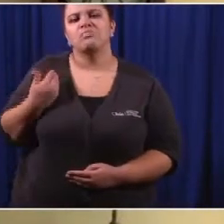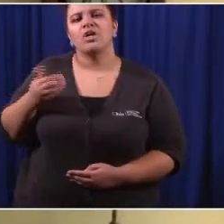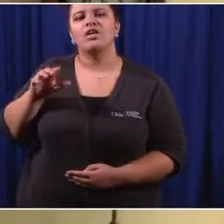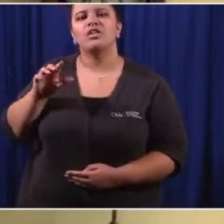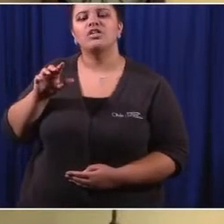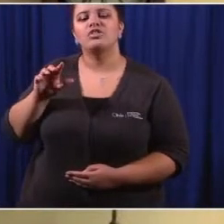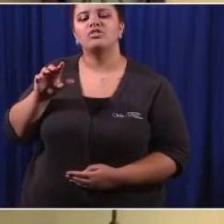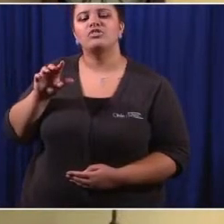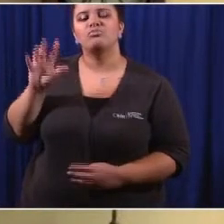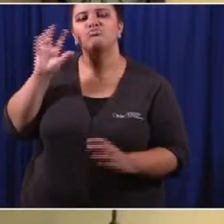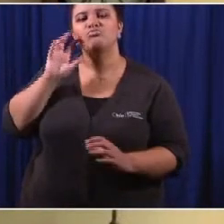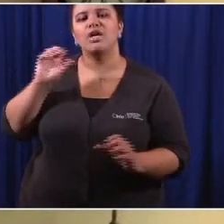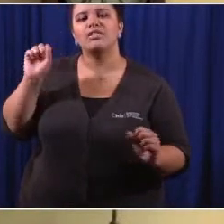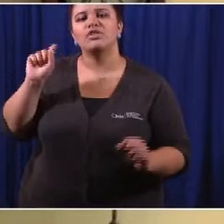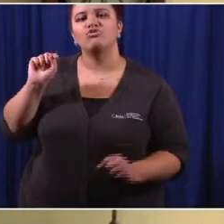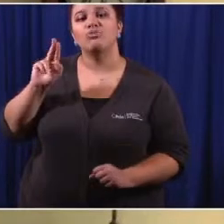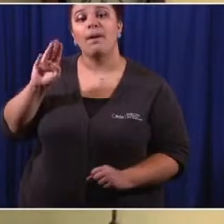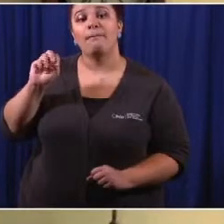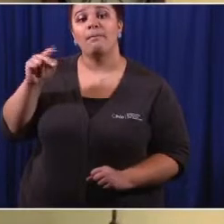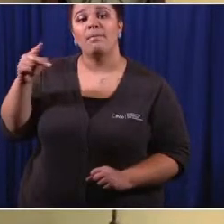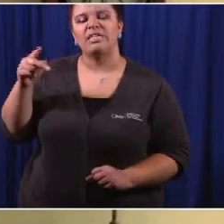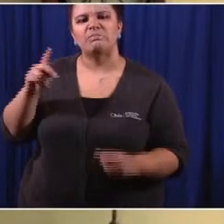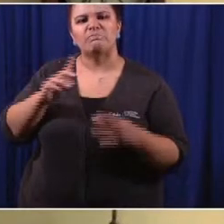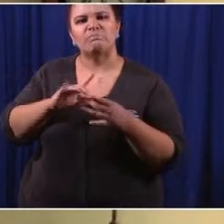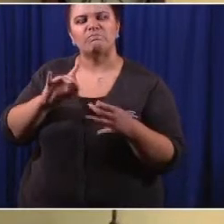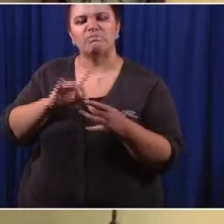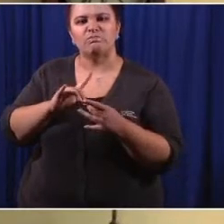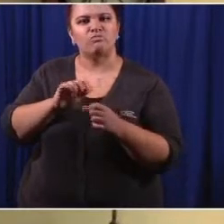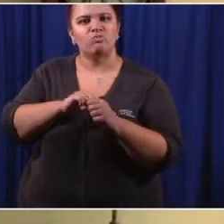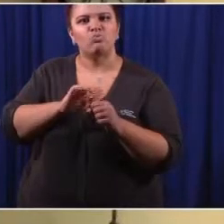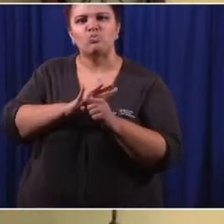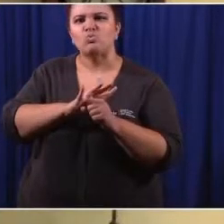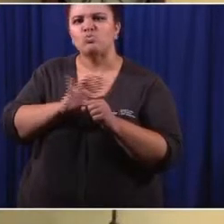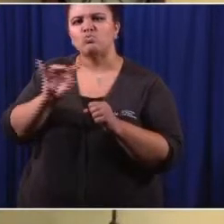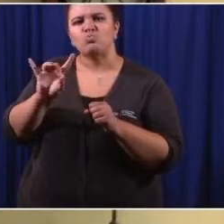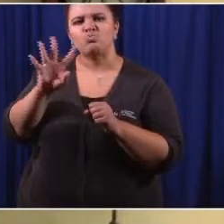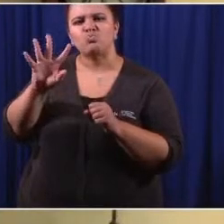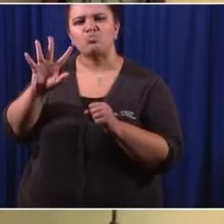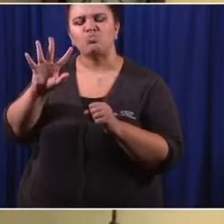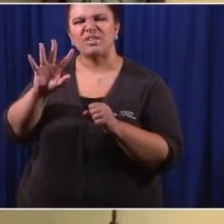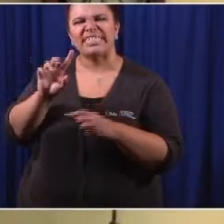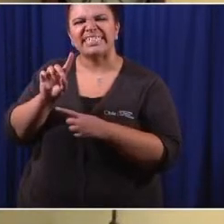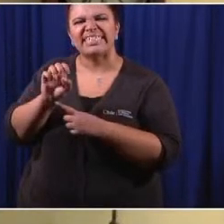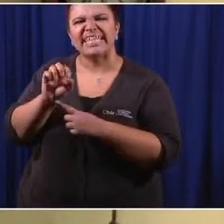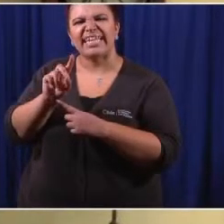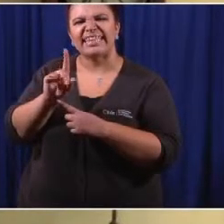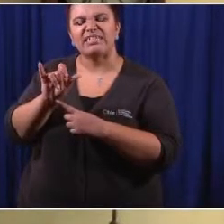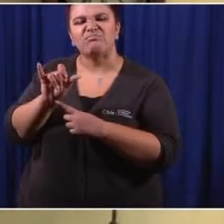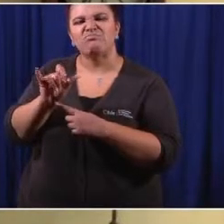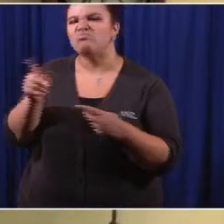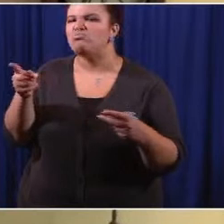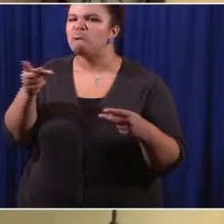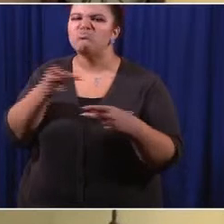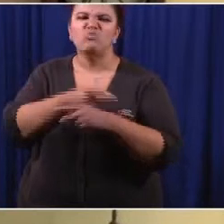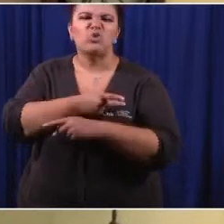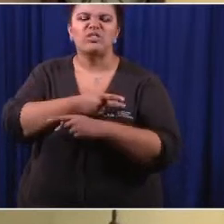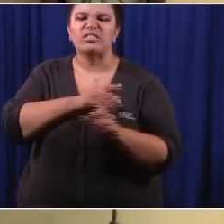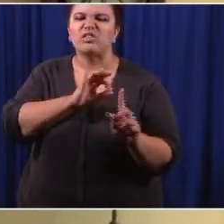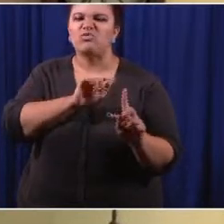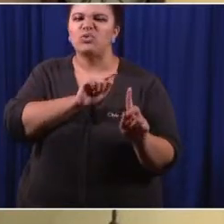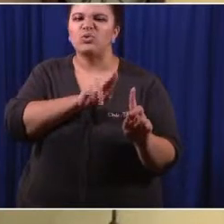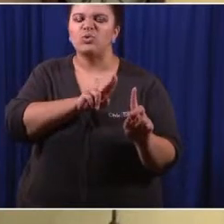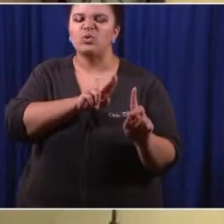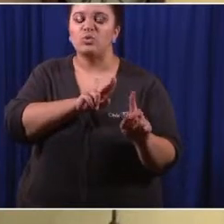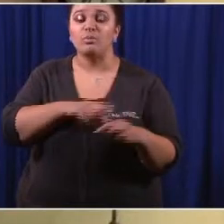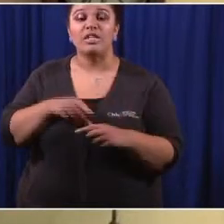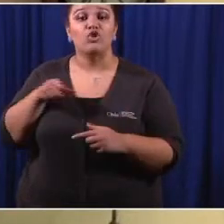how deadly the coronavirus is and called it more deadly than the flu. He said in these interviews, I wanted to